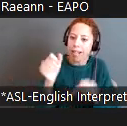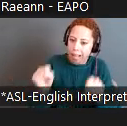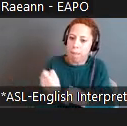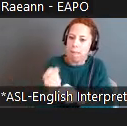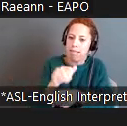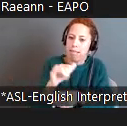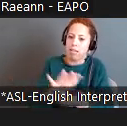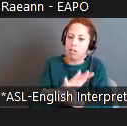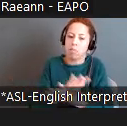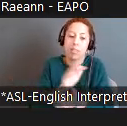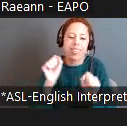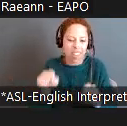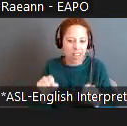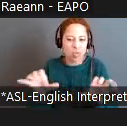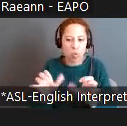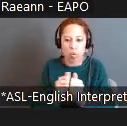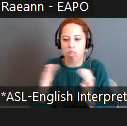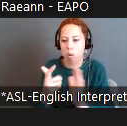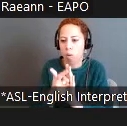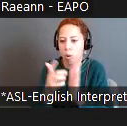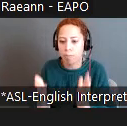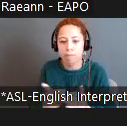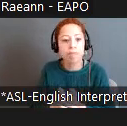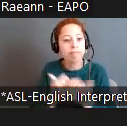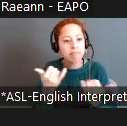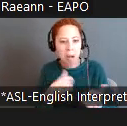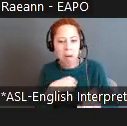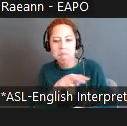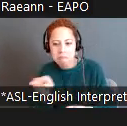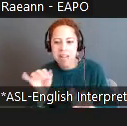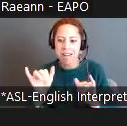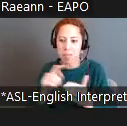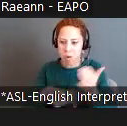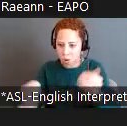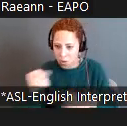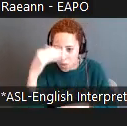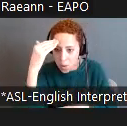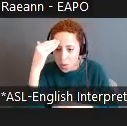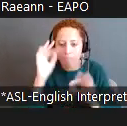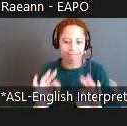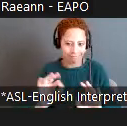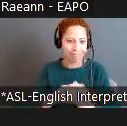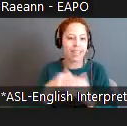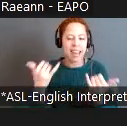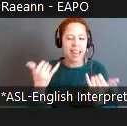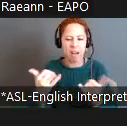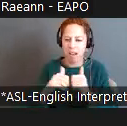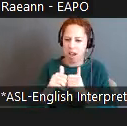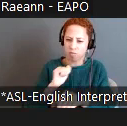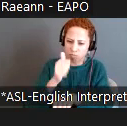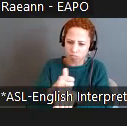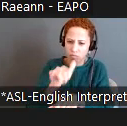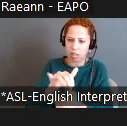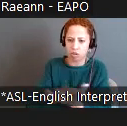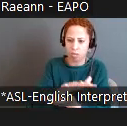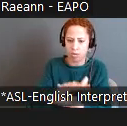So now that we've covered the basics, I've got a sense of what everybody knows. Let's start with how can you make this document? So Guided